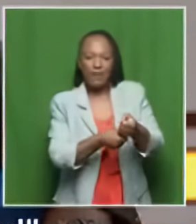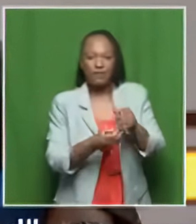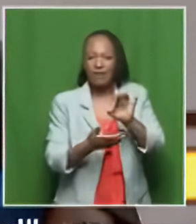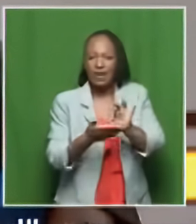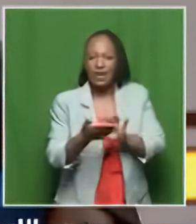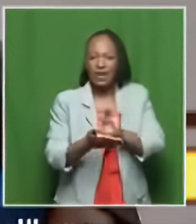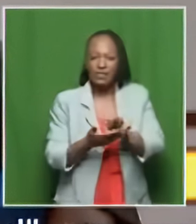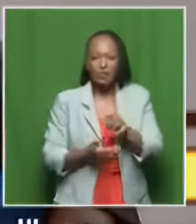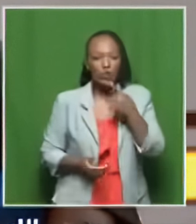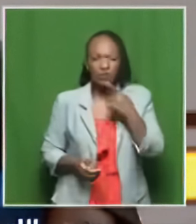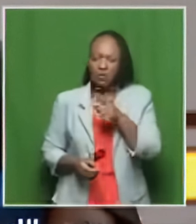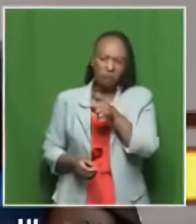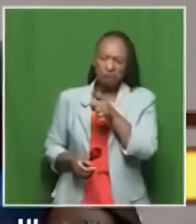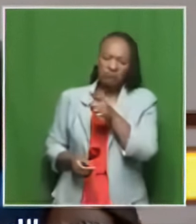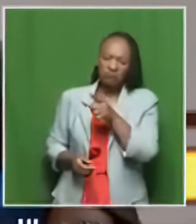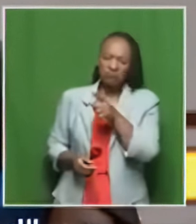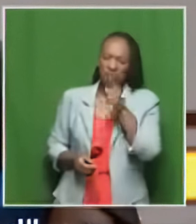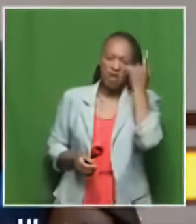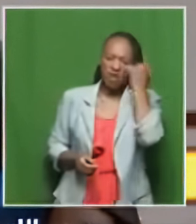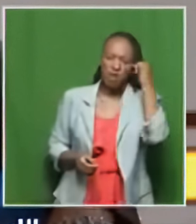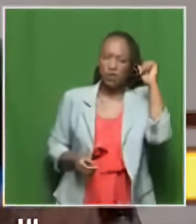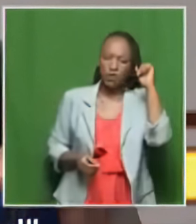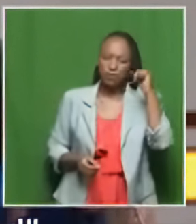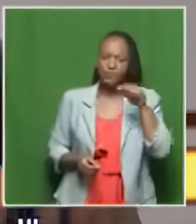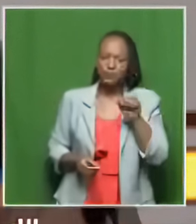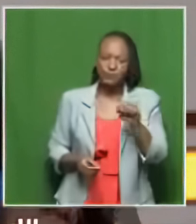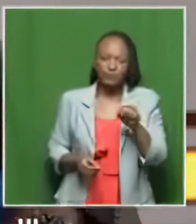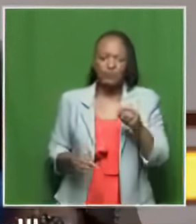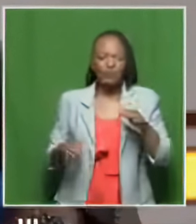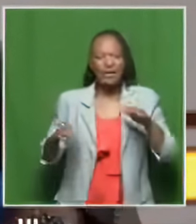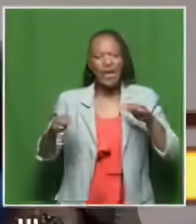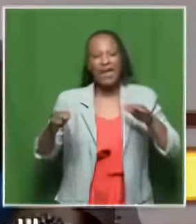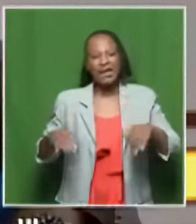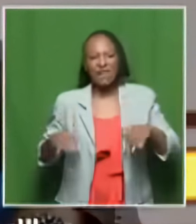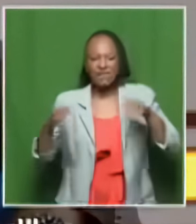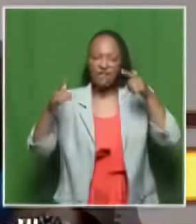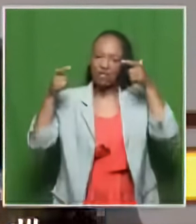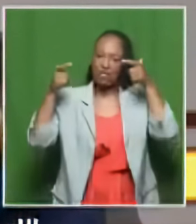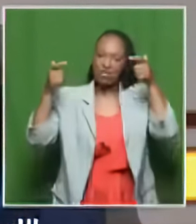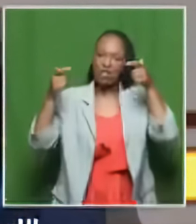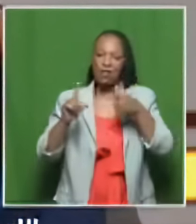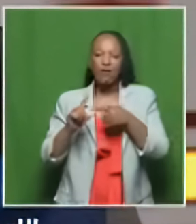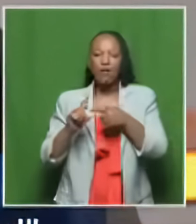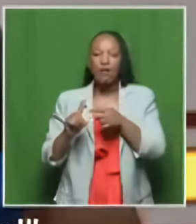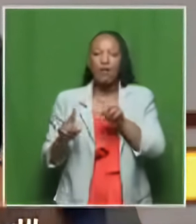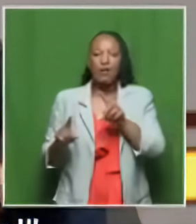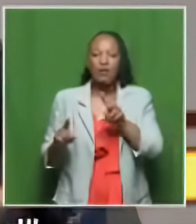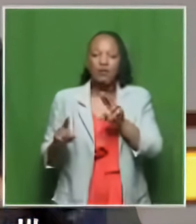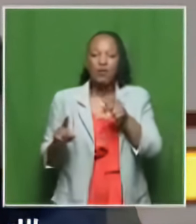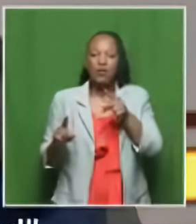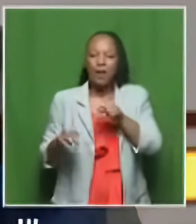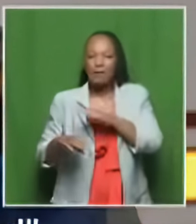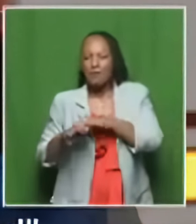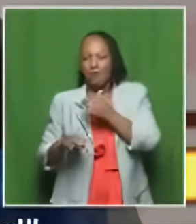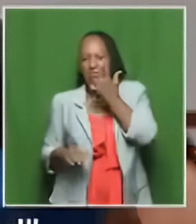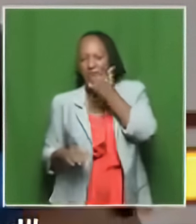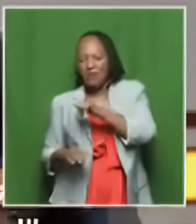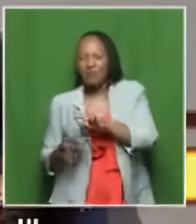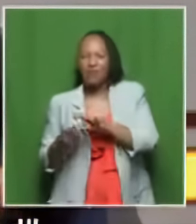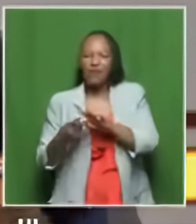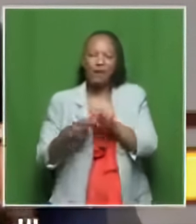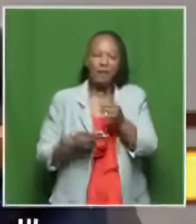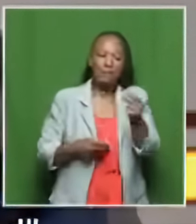And we said, hell no. Leave arrogance, leave Dunga being more beautiful than Tlhakaza, more